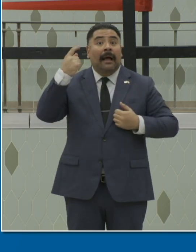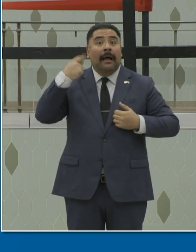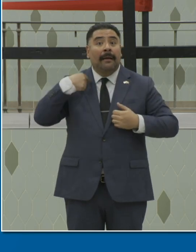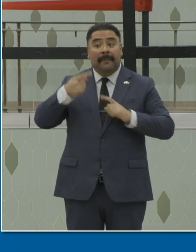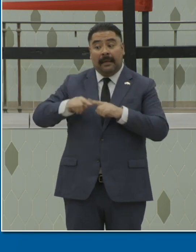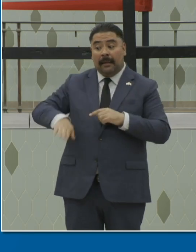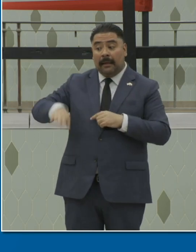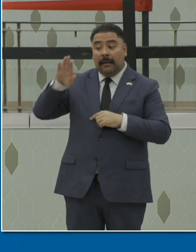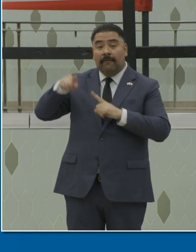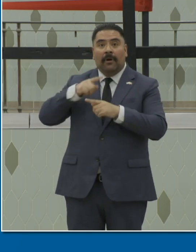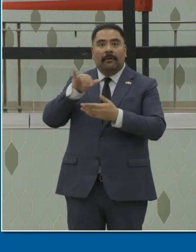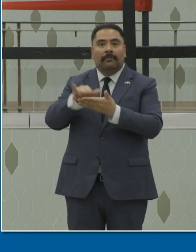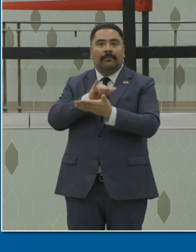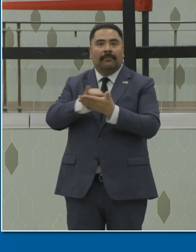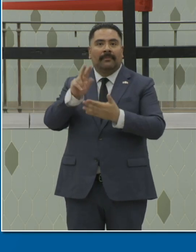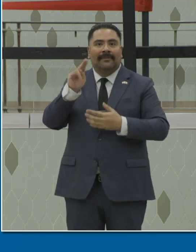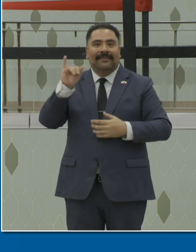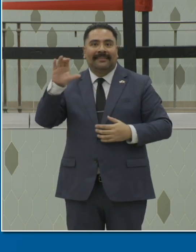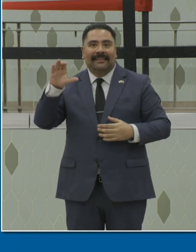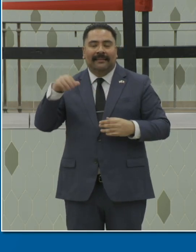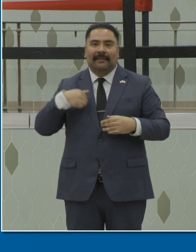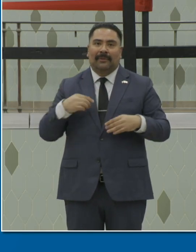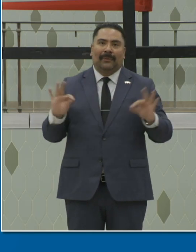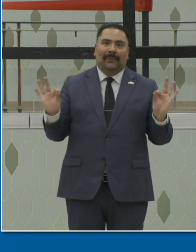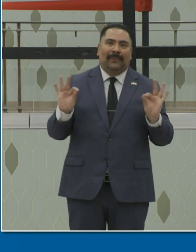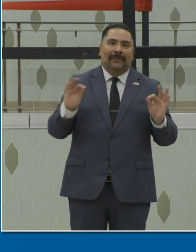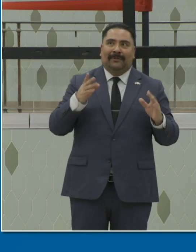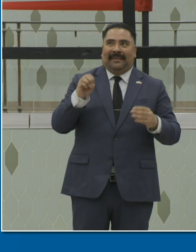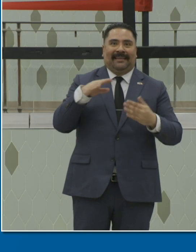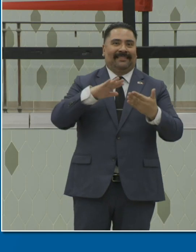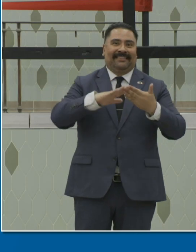it's not a big deal for me to be out here.